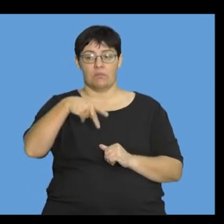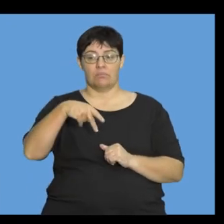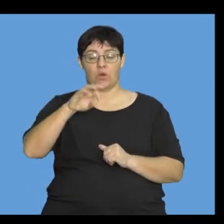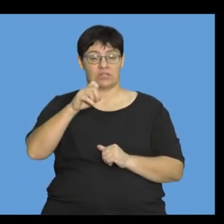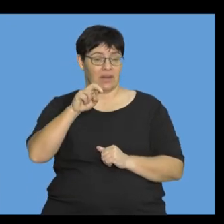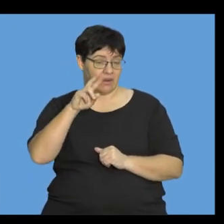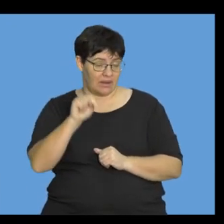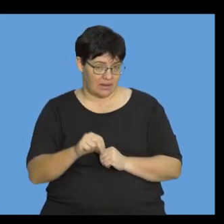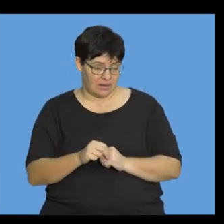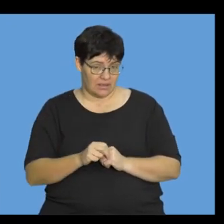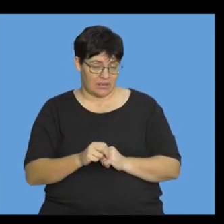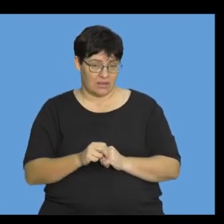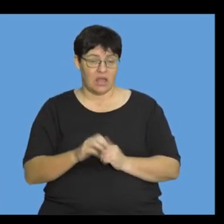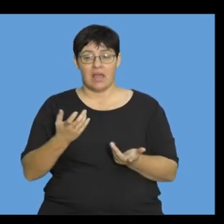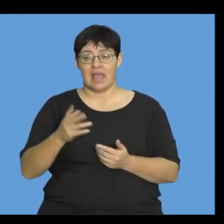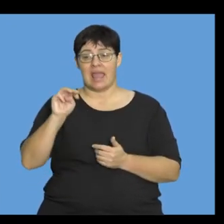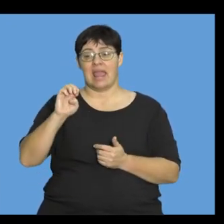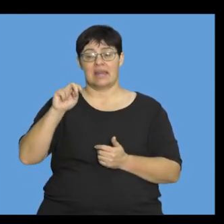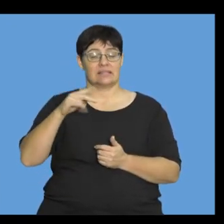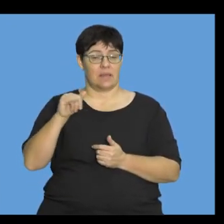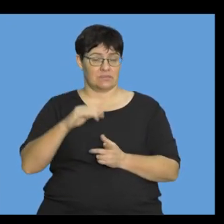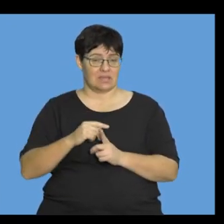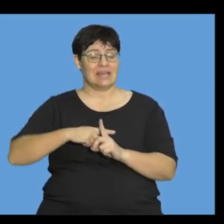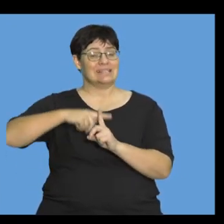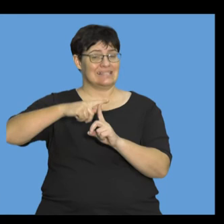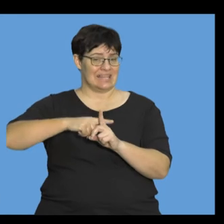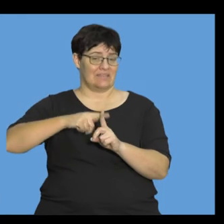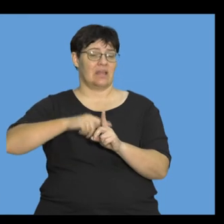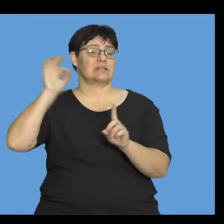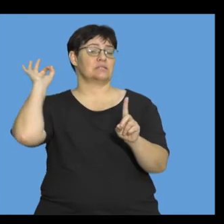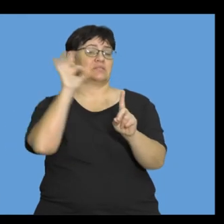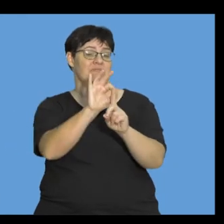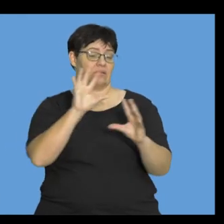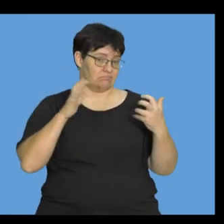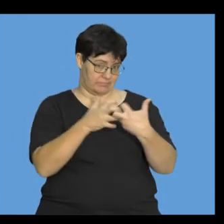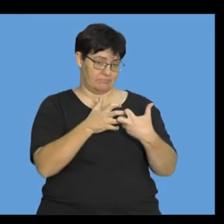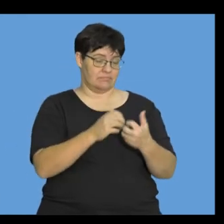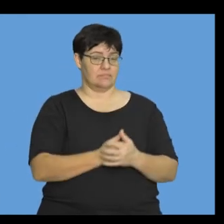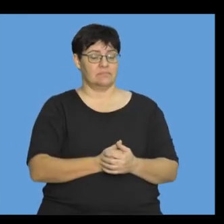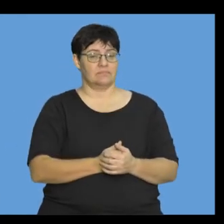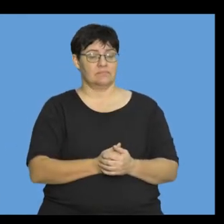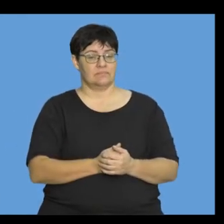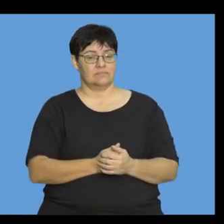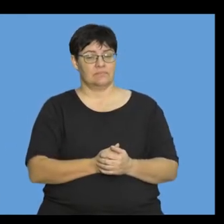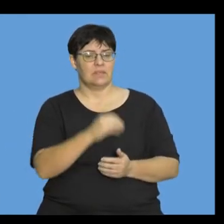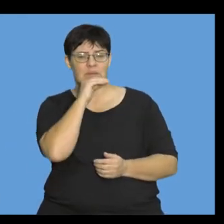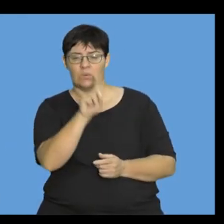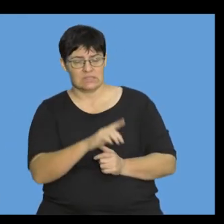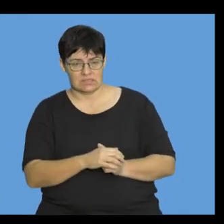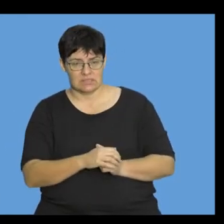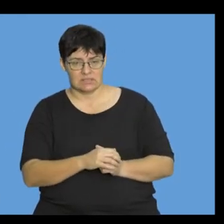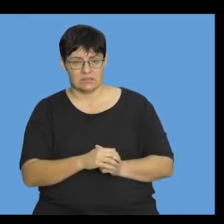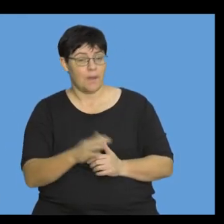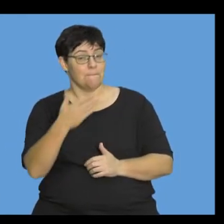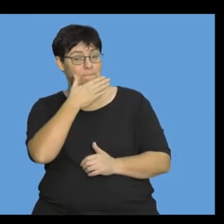guys. Proteins and enzymes are temperature specific. Right, what does